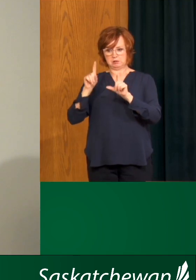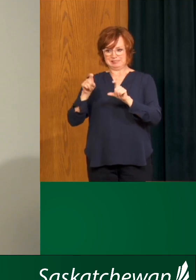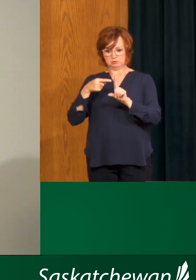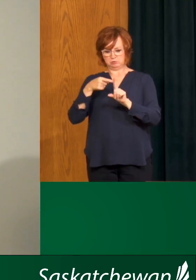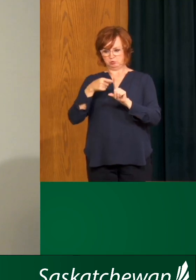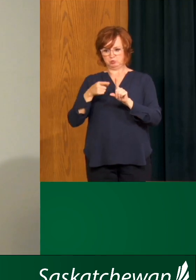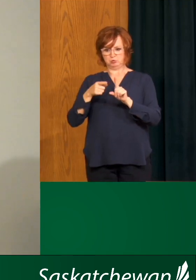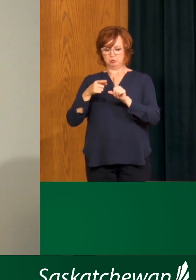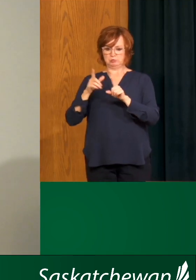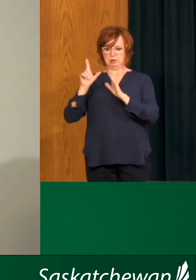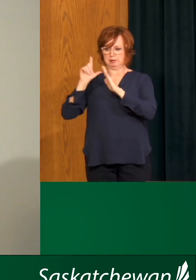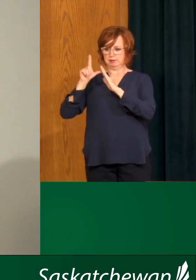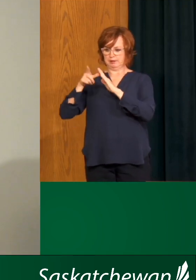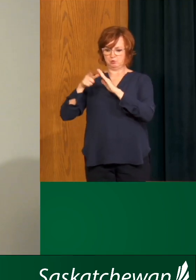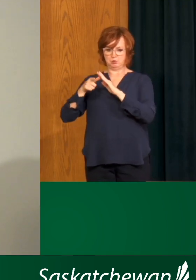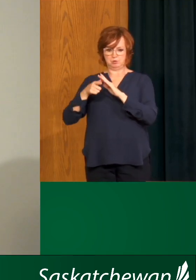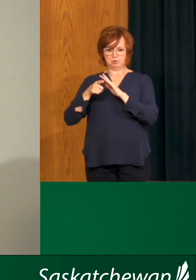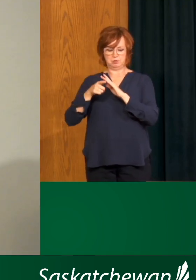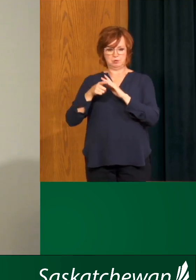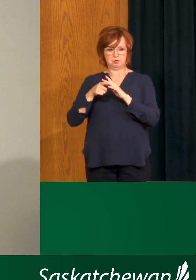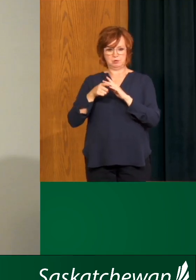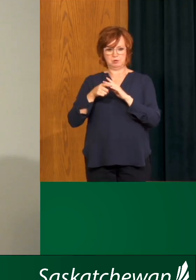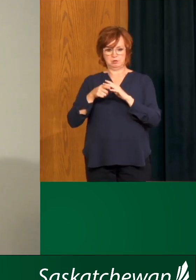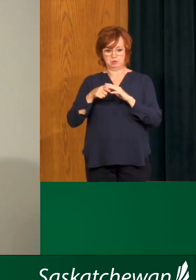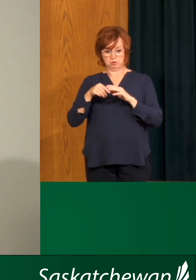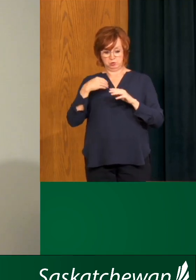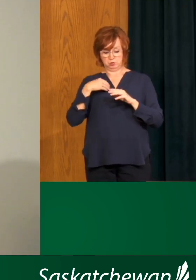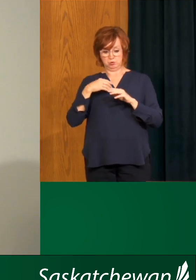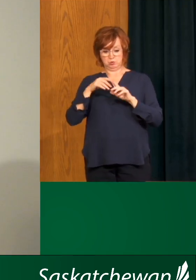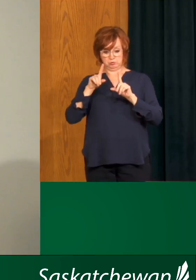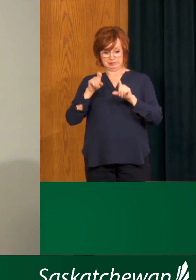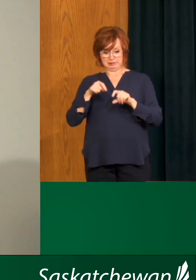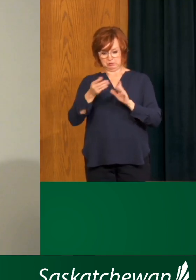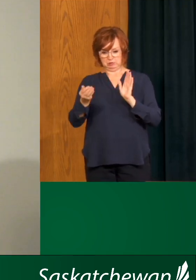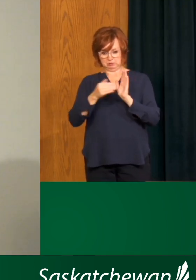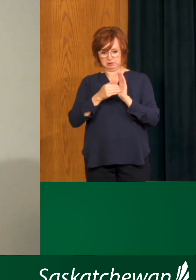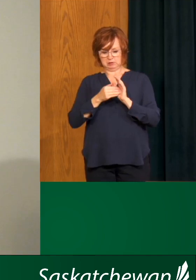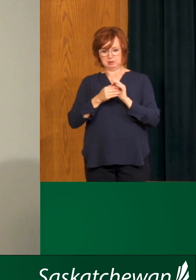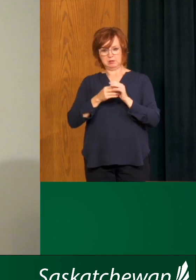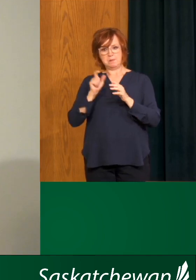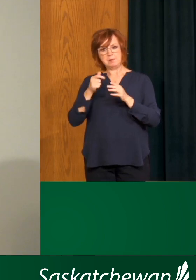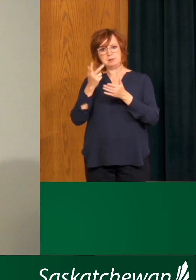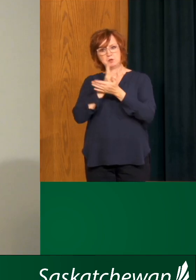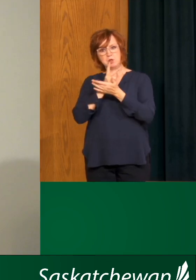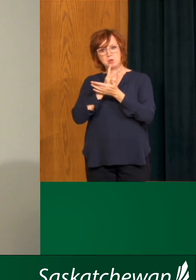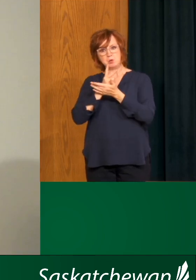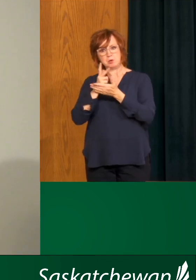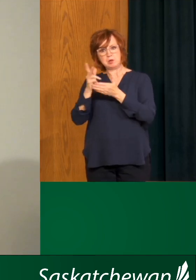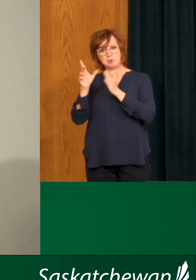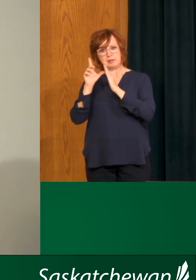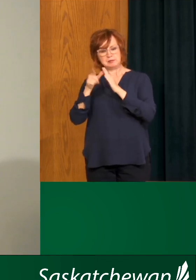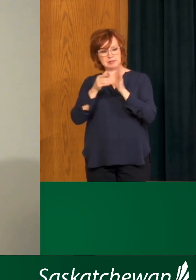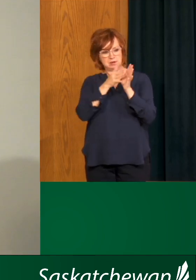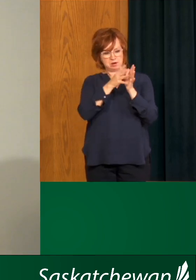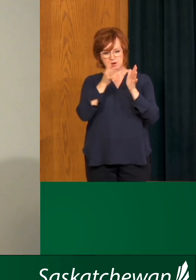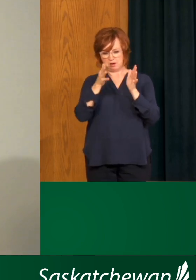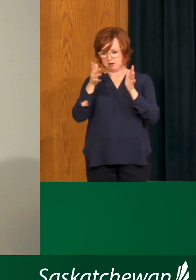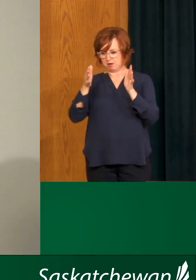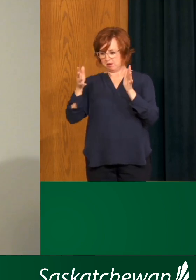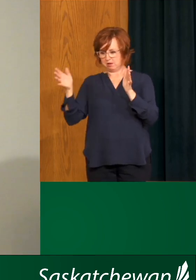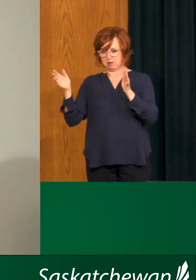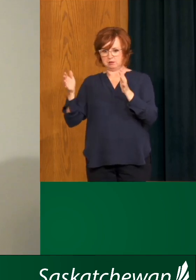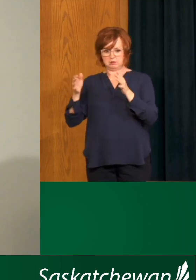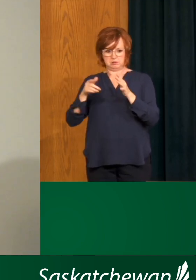test. So serology may be useful 3 weeks after symptom onset to determine the cause of an illness if it's progressing or there are